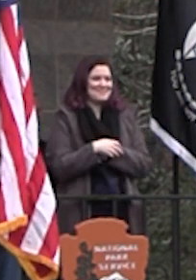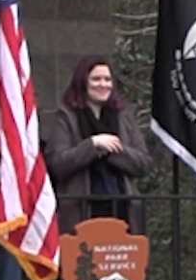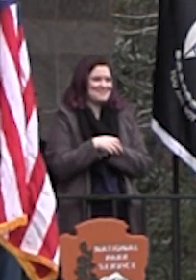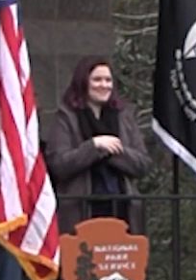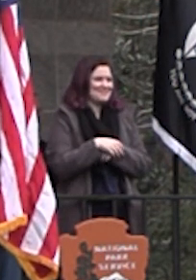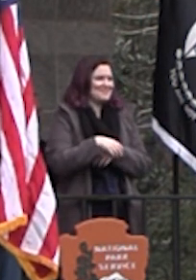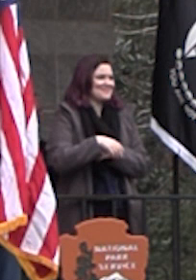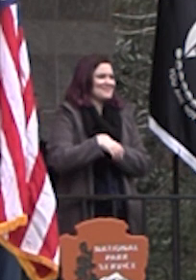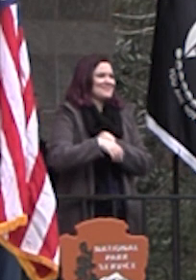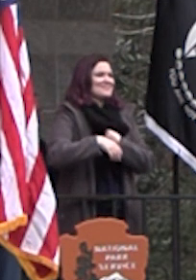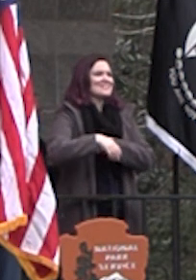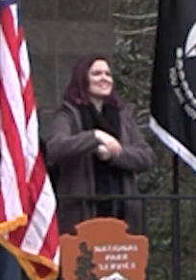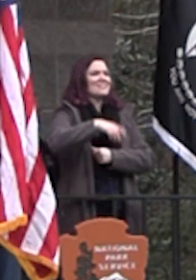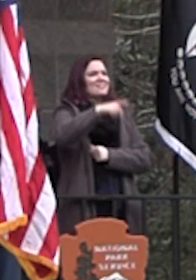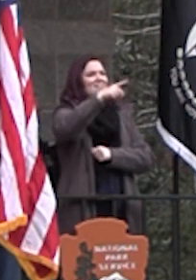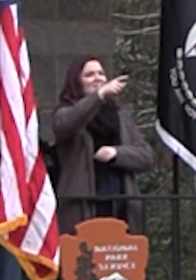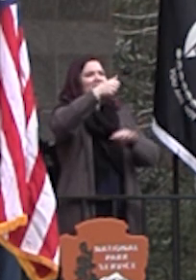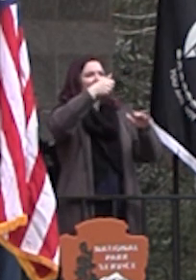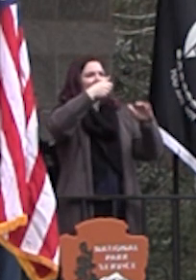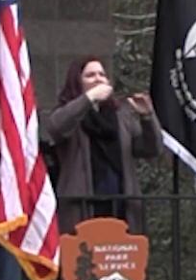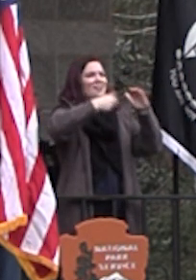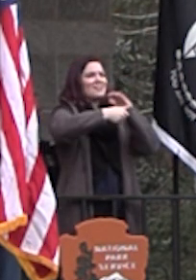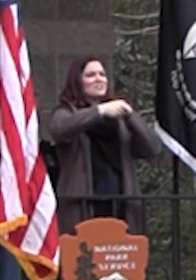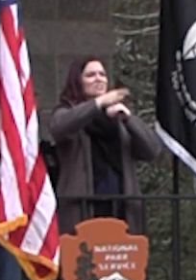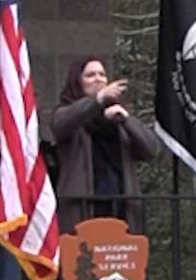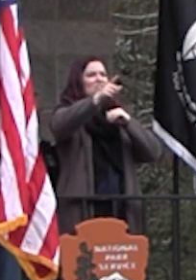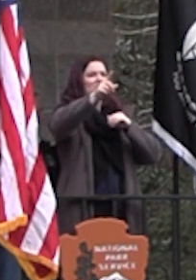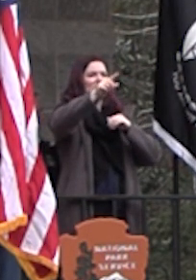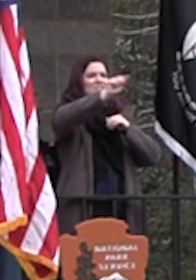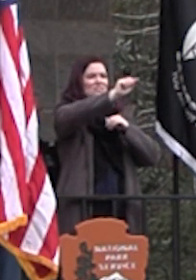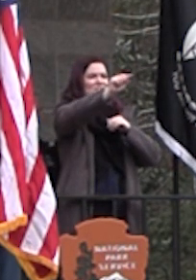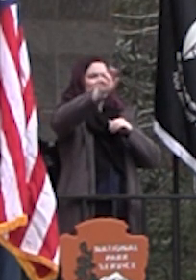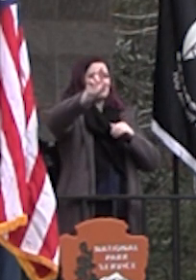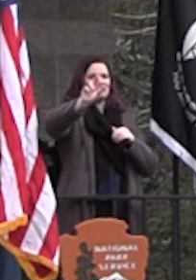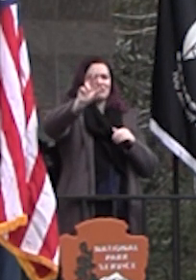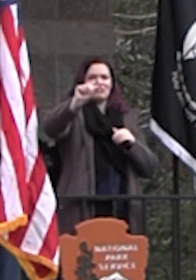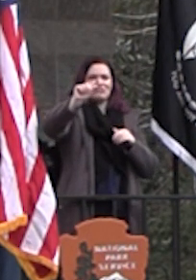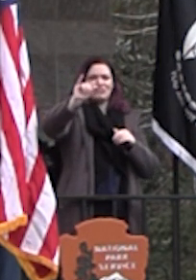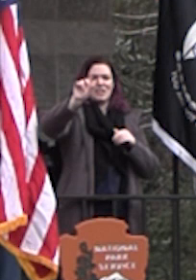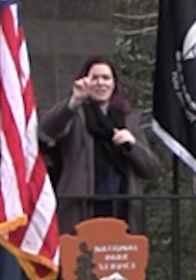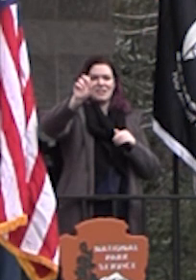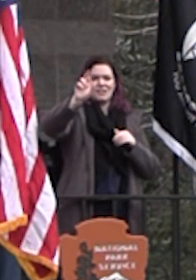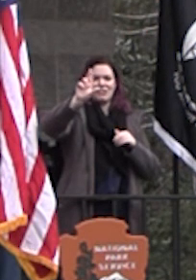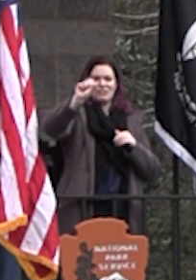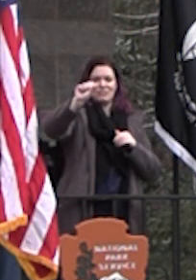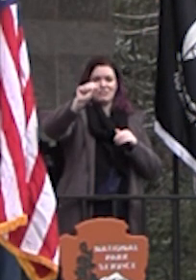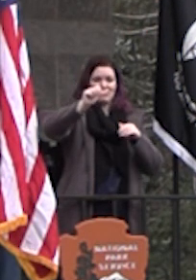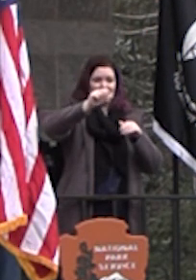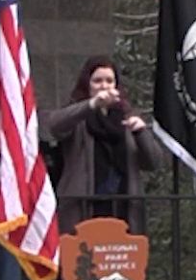graves under these cedar trees up here, the Raiders' graves, do not get any wreaths.